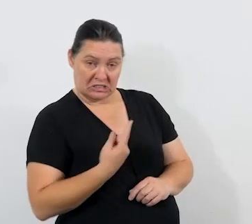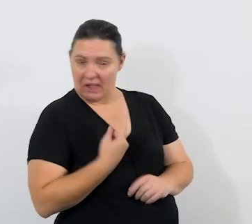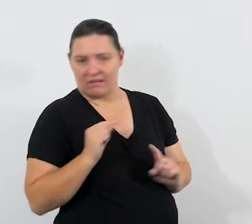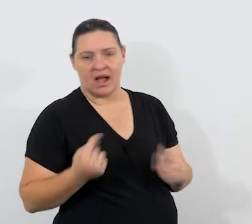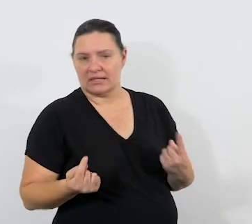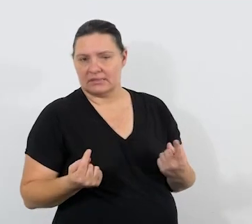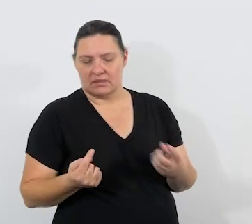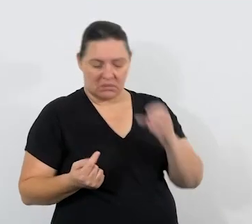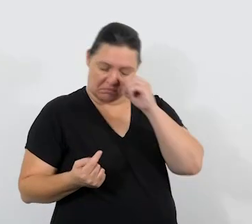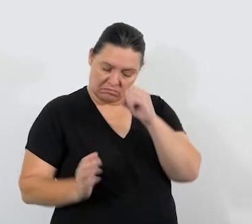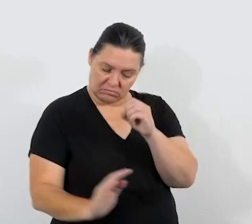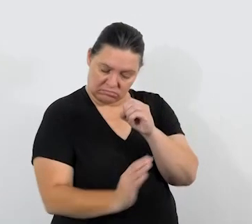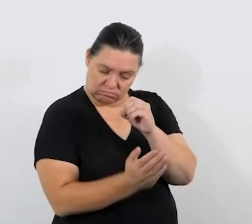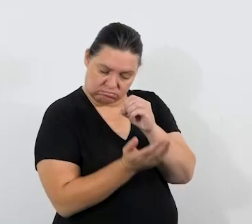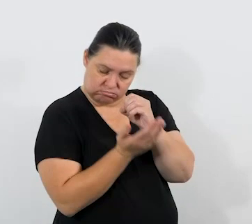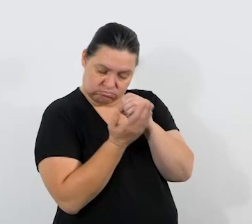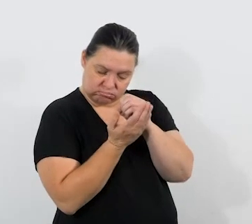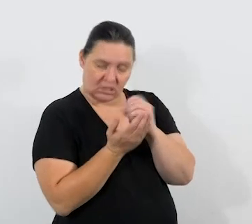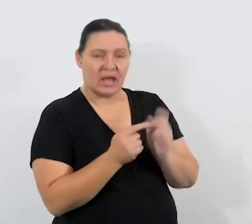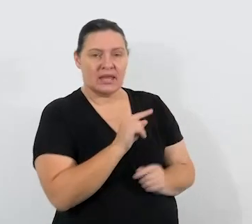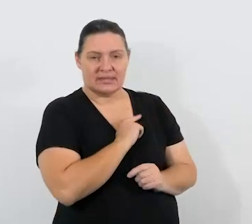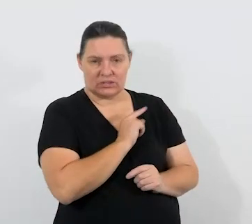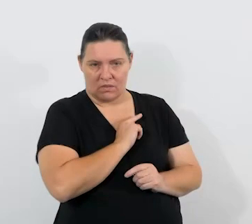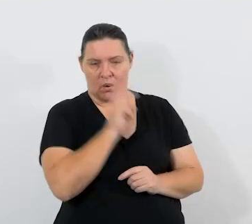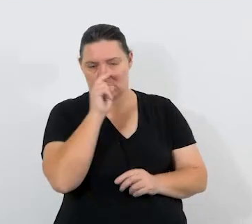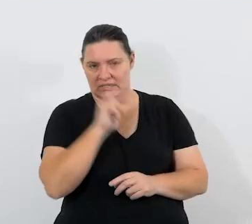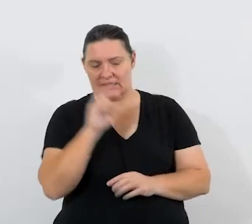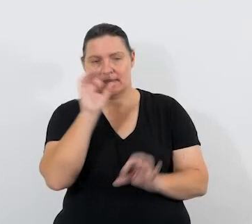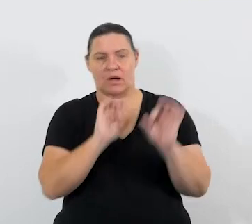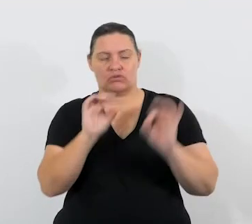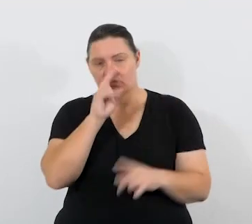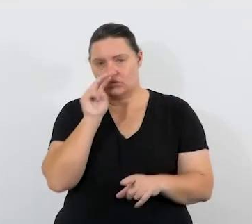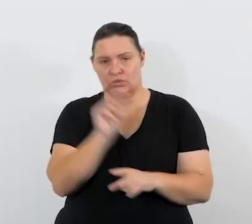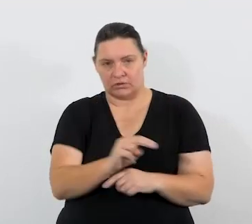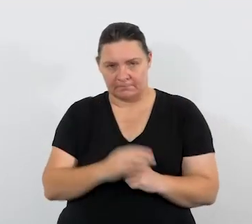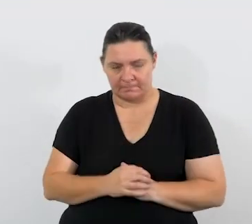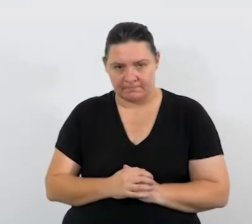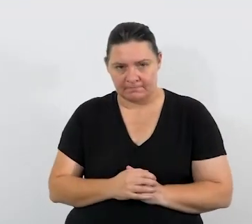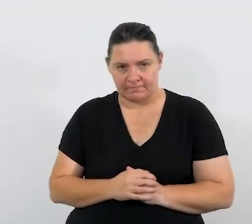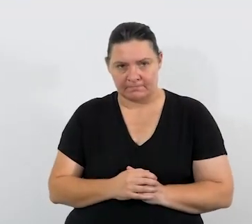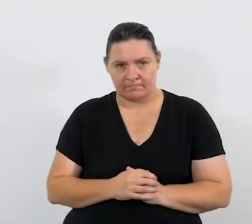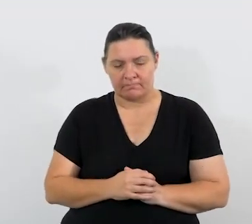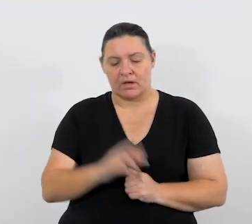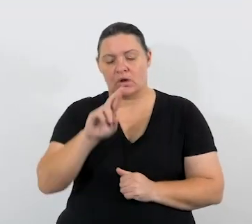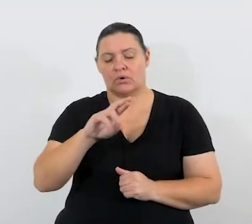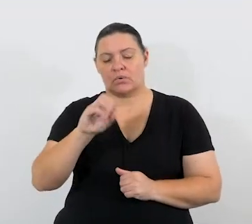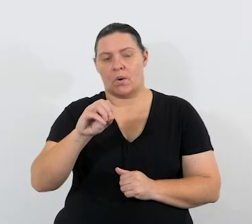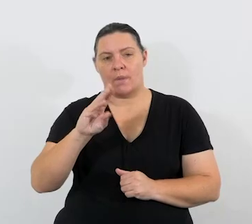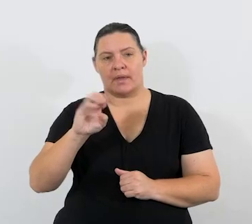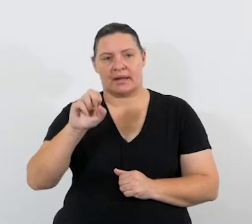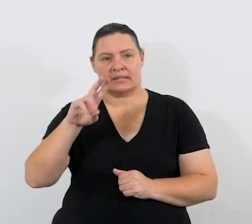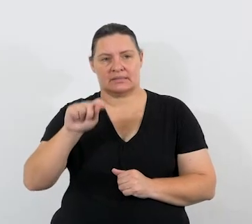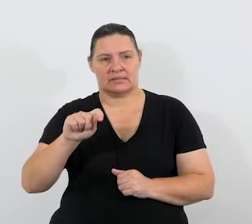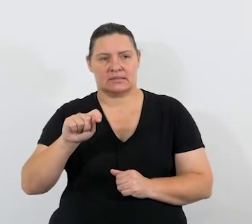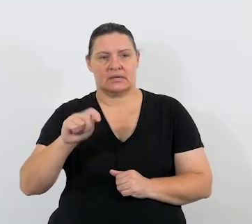be seen with our naked eye. That is why we need a microscope to look at them. So Robert Hooke,